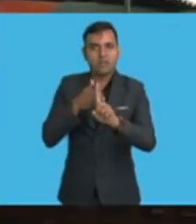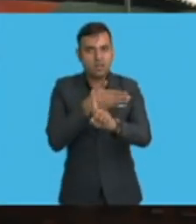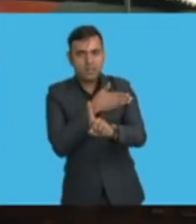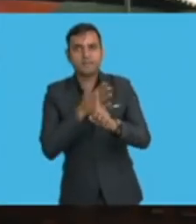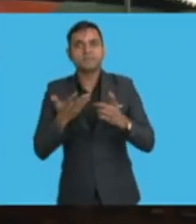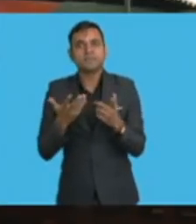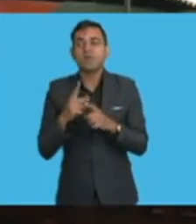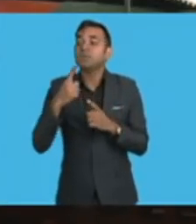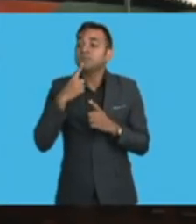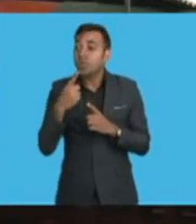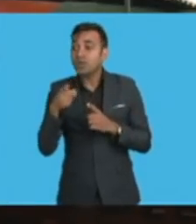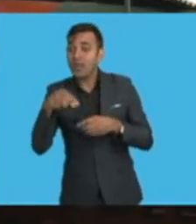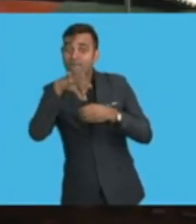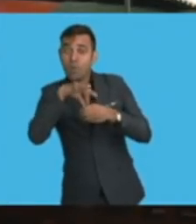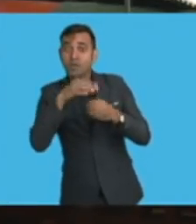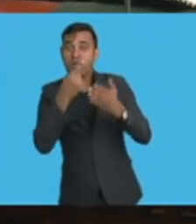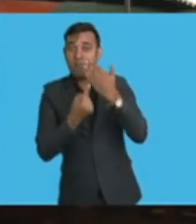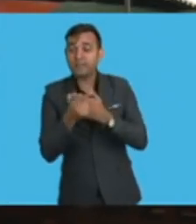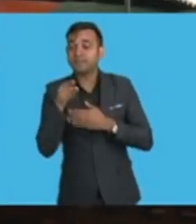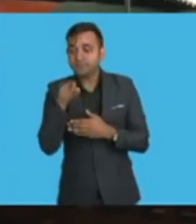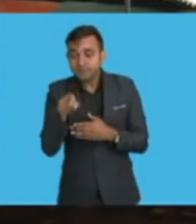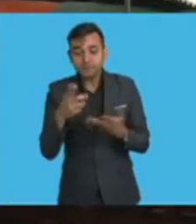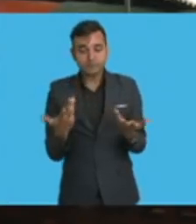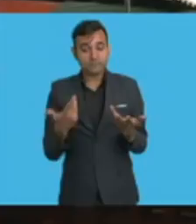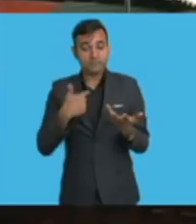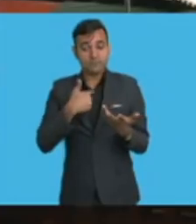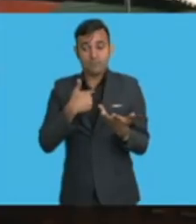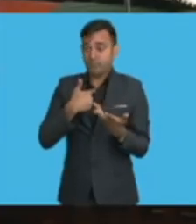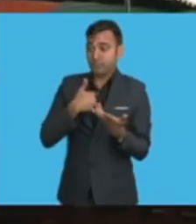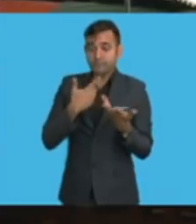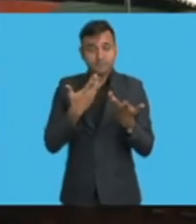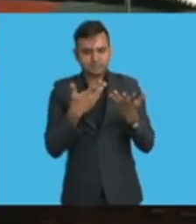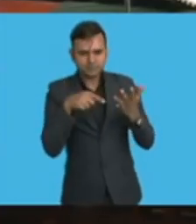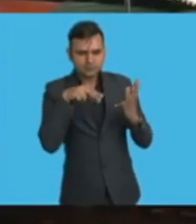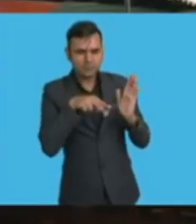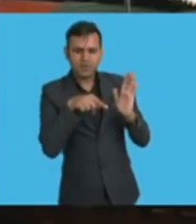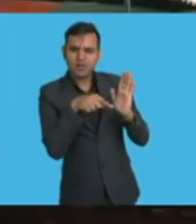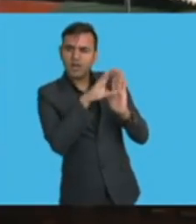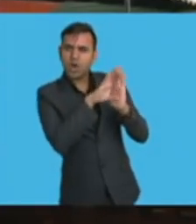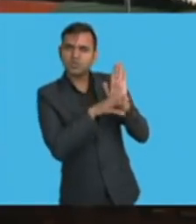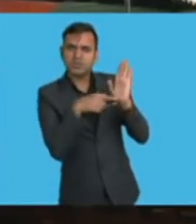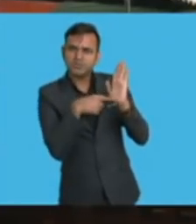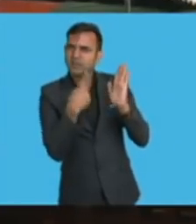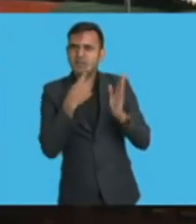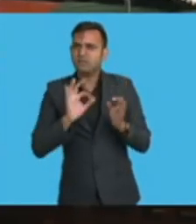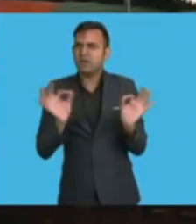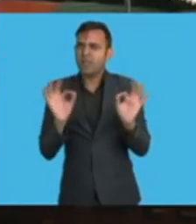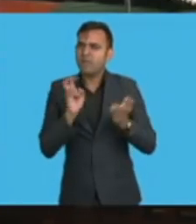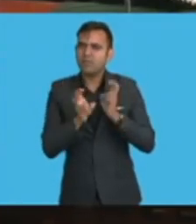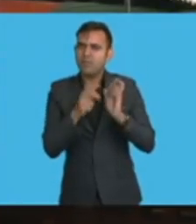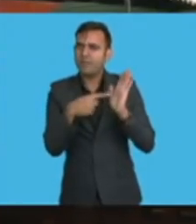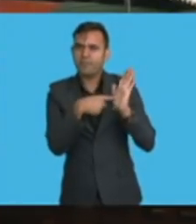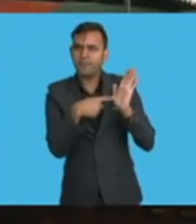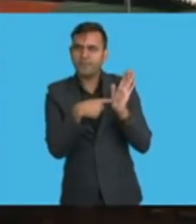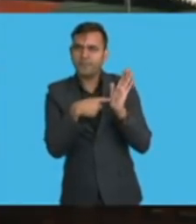Because we are not in a constitutional crisis, and also because there is no vacancy